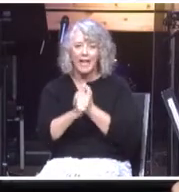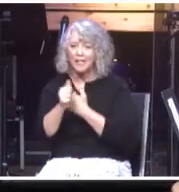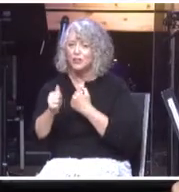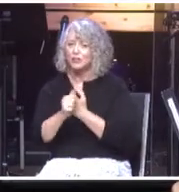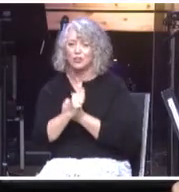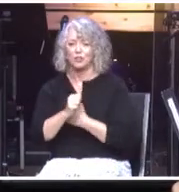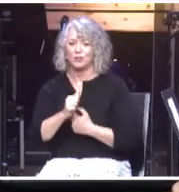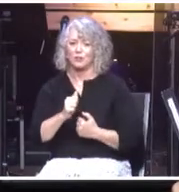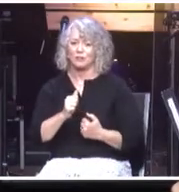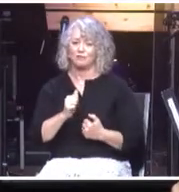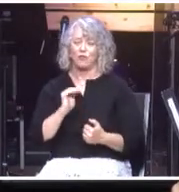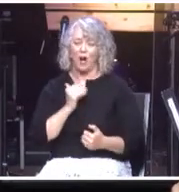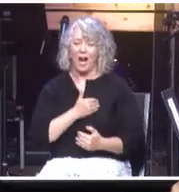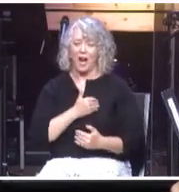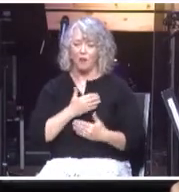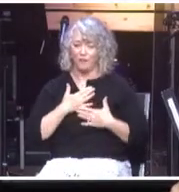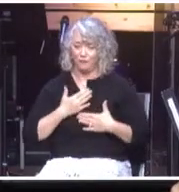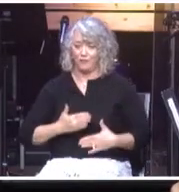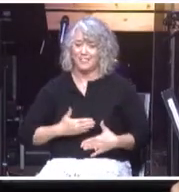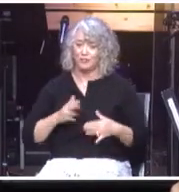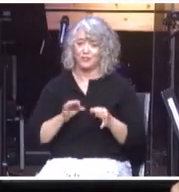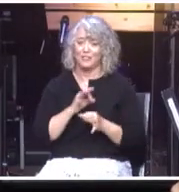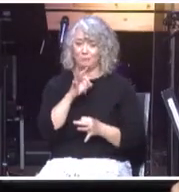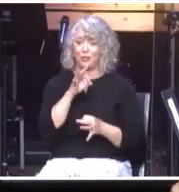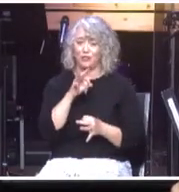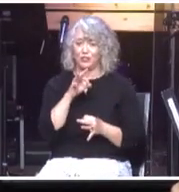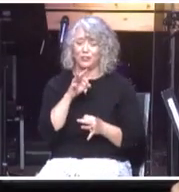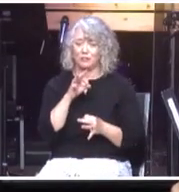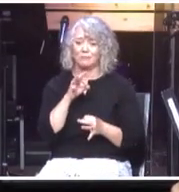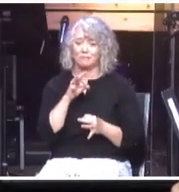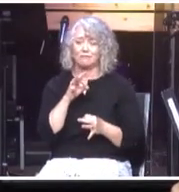well-being, both physical and spiritual.